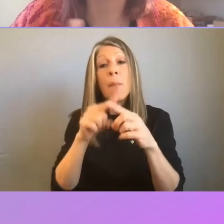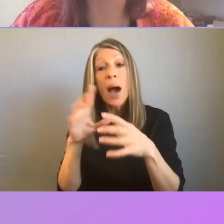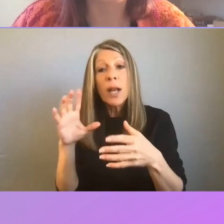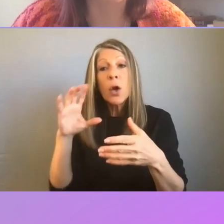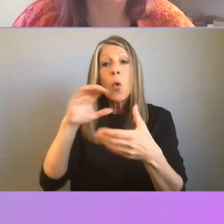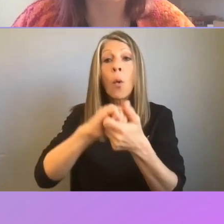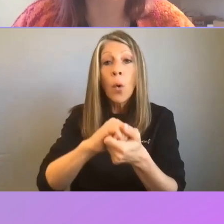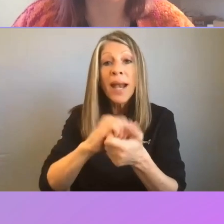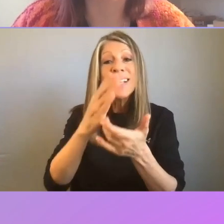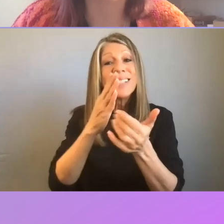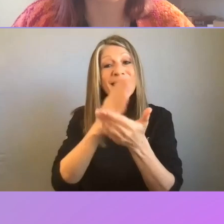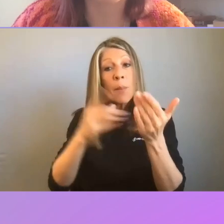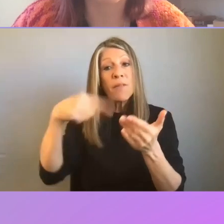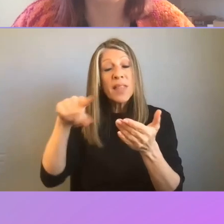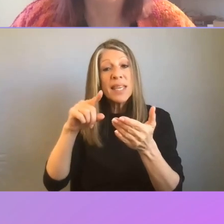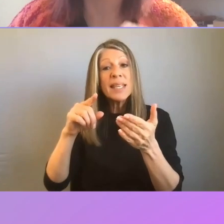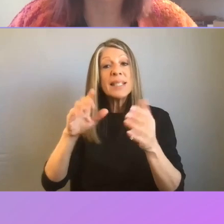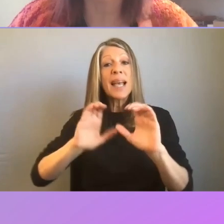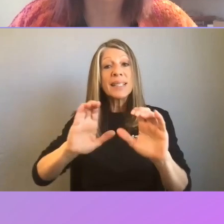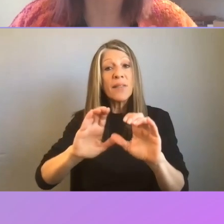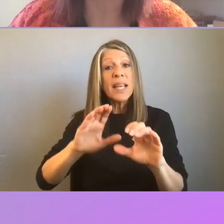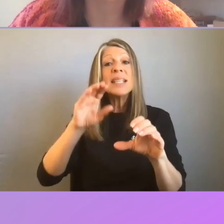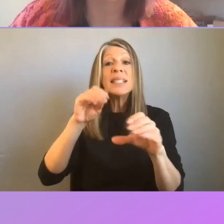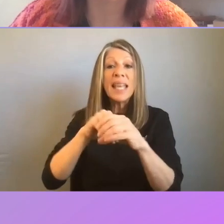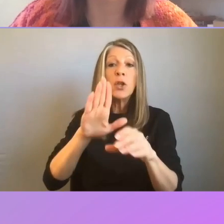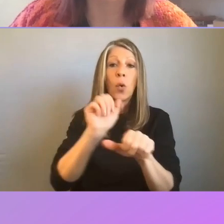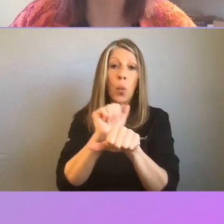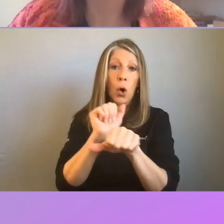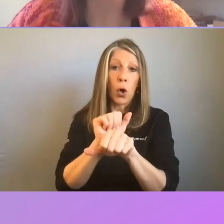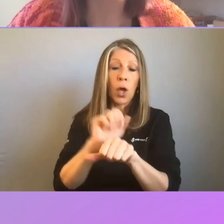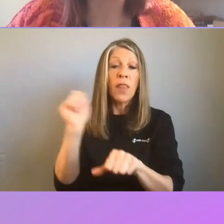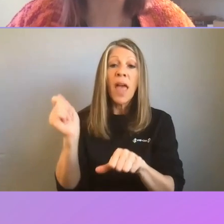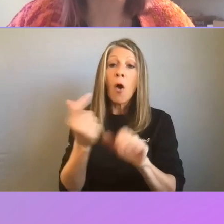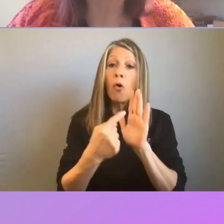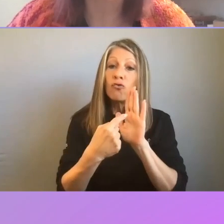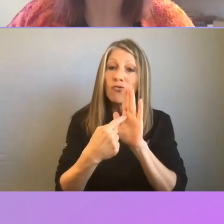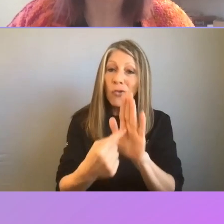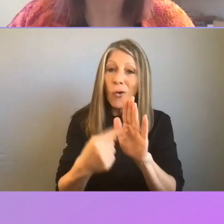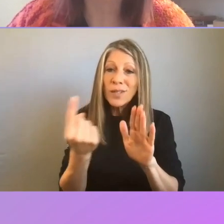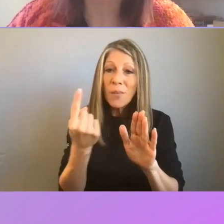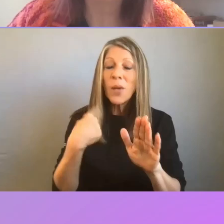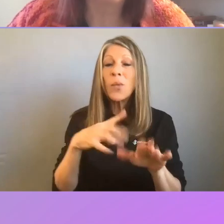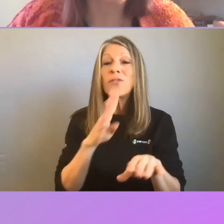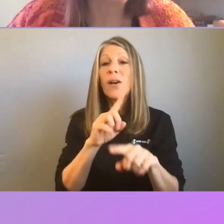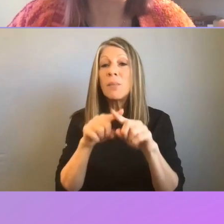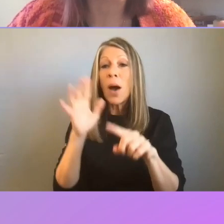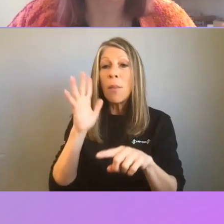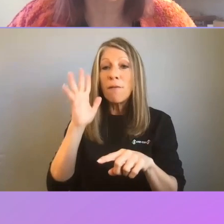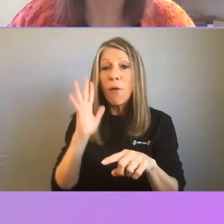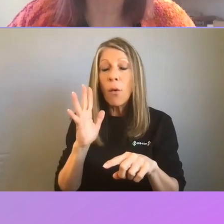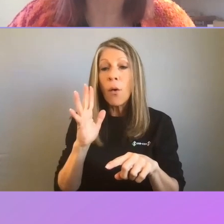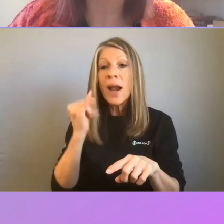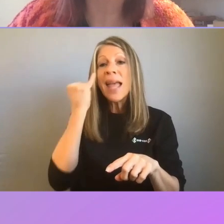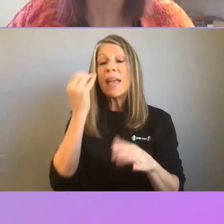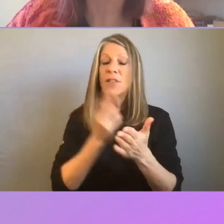some or all of these activities in your work. They all demonstrate something that we talked about earlier about whether it